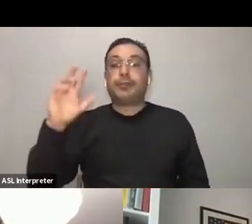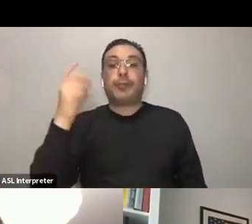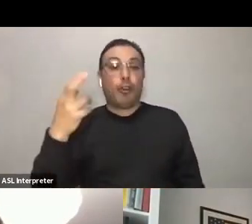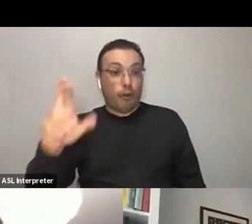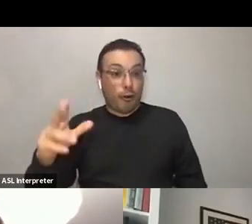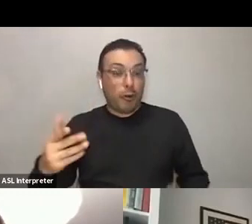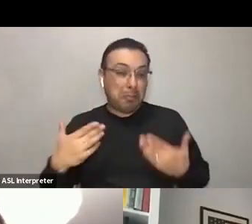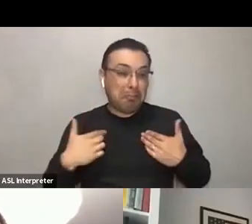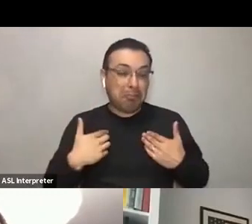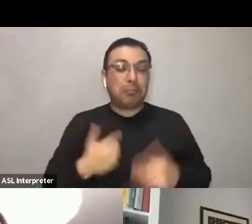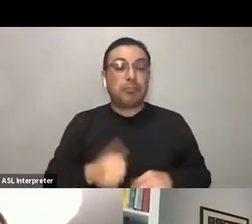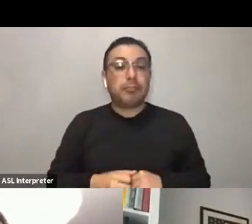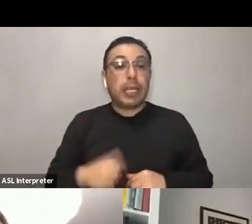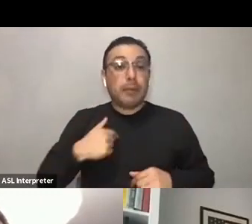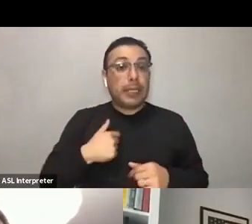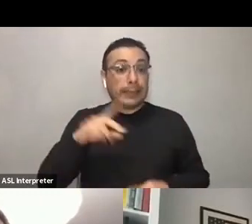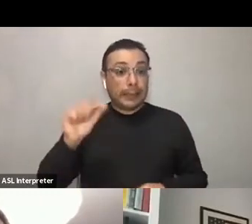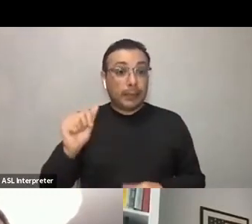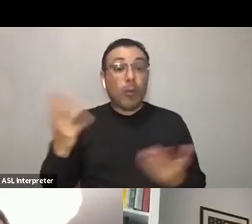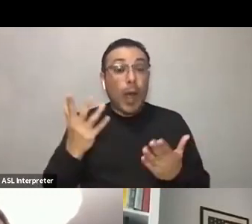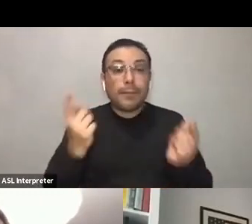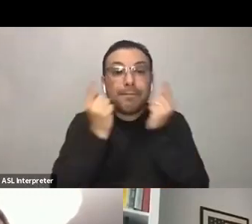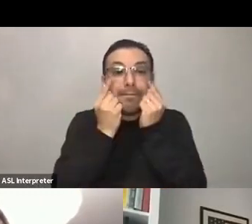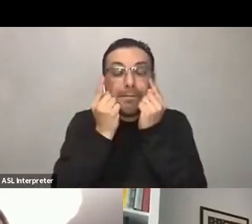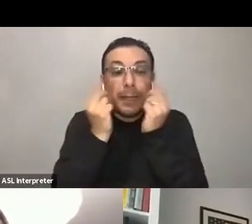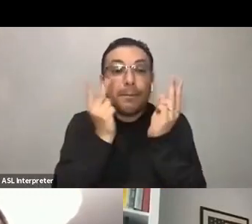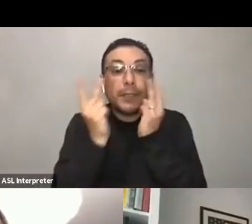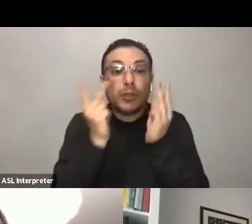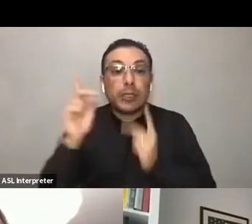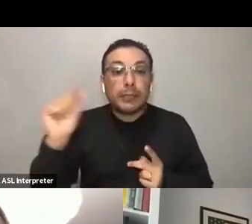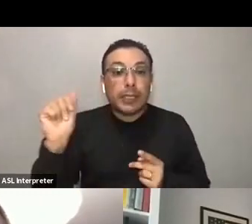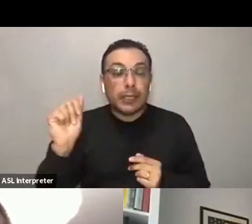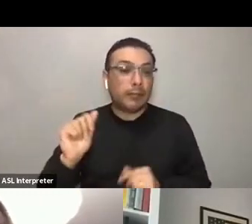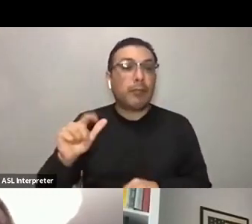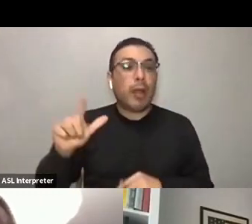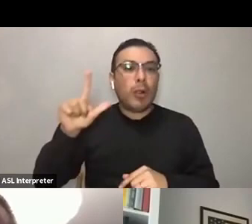also living with a disability. live with a visual disability. I live with low vision.